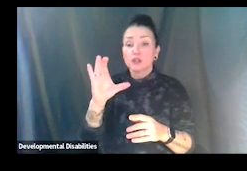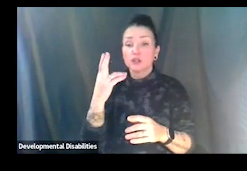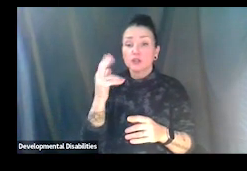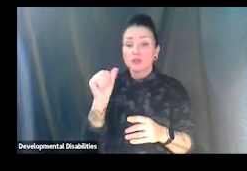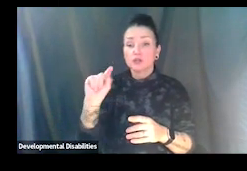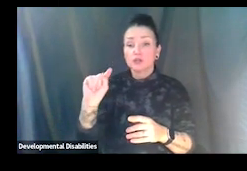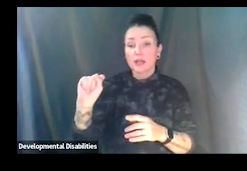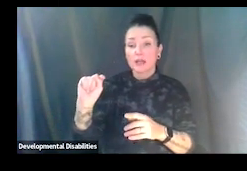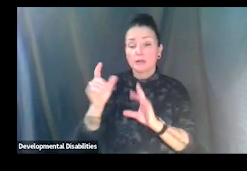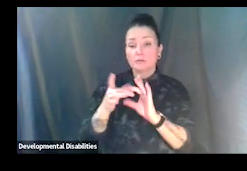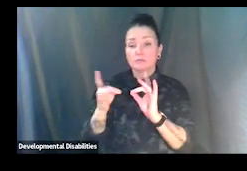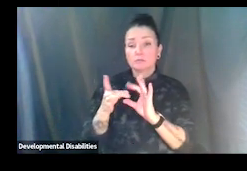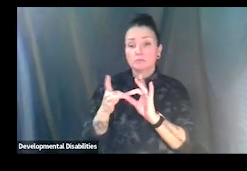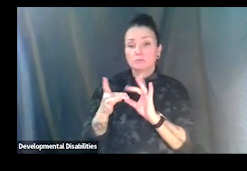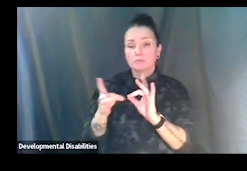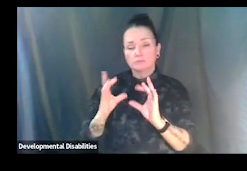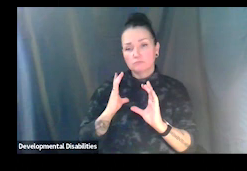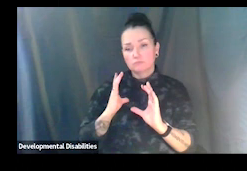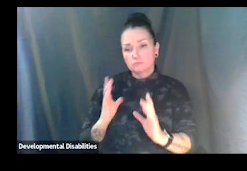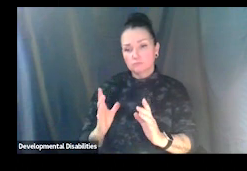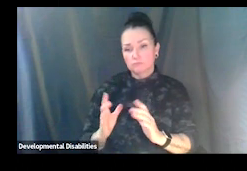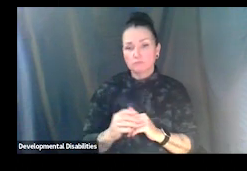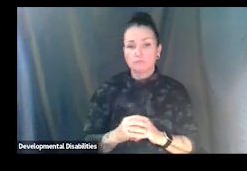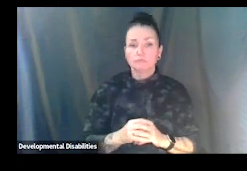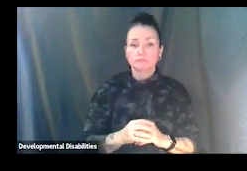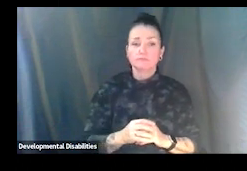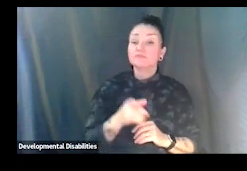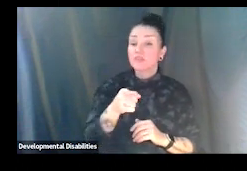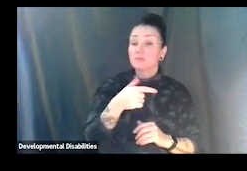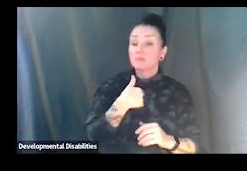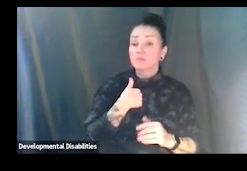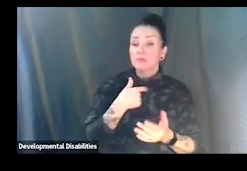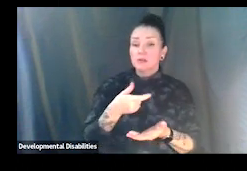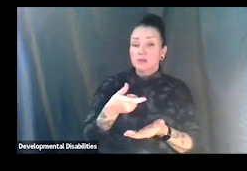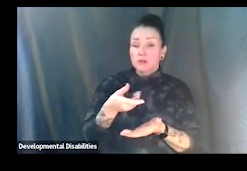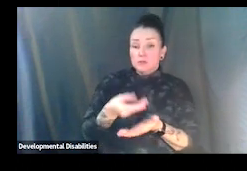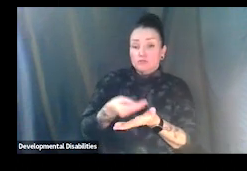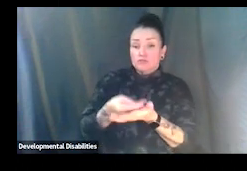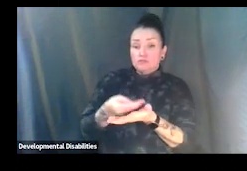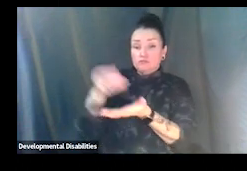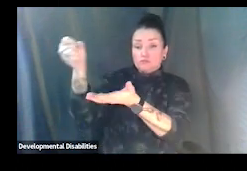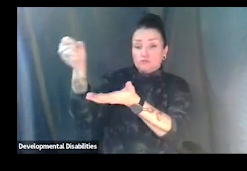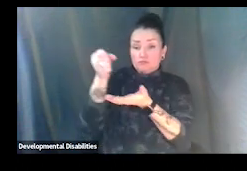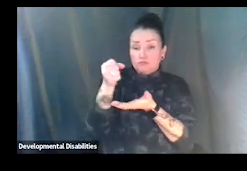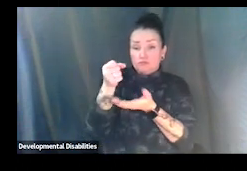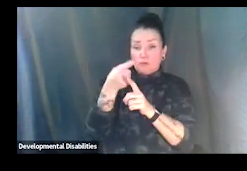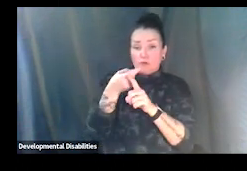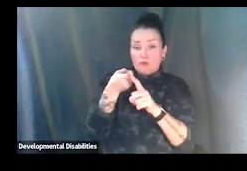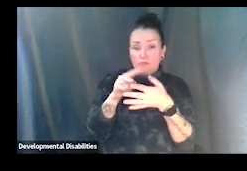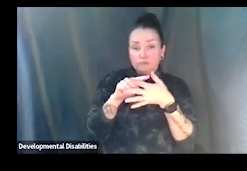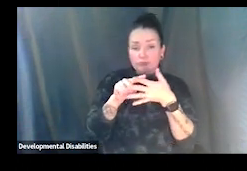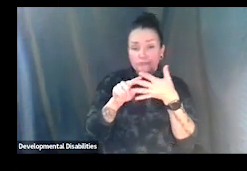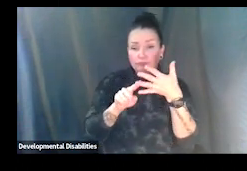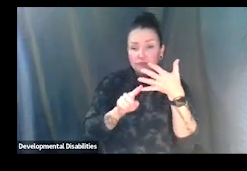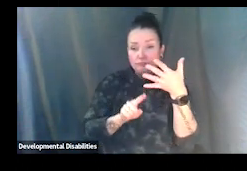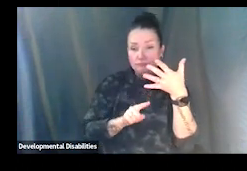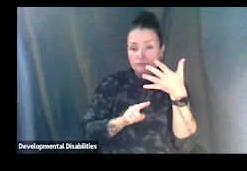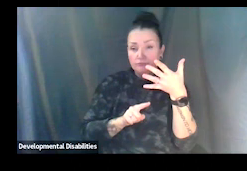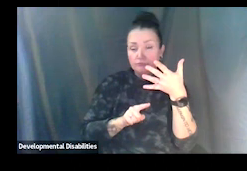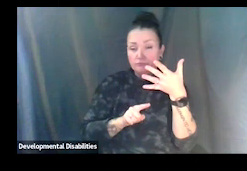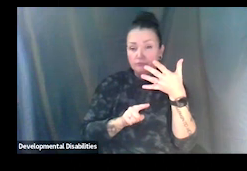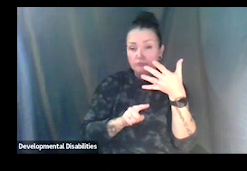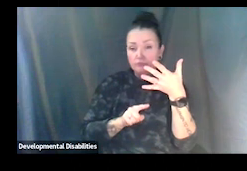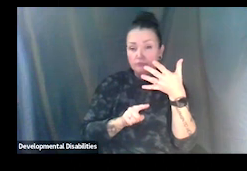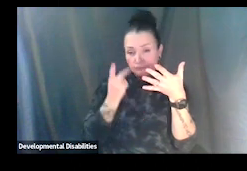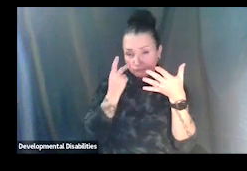So first of all, I have grant funding from several organizations, however, that should have exactly zero impact,